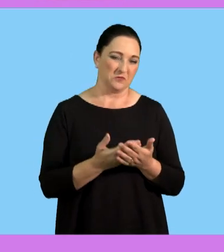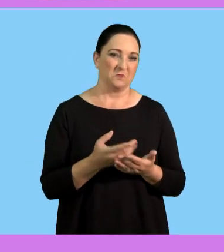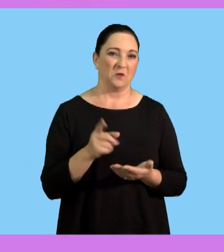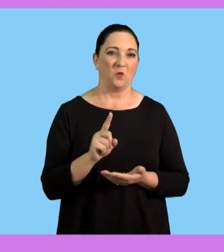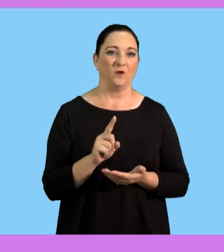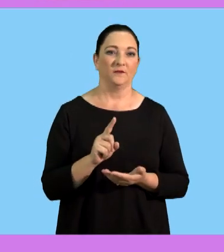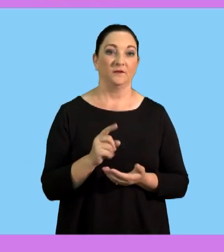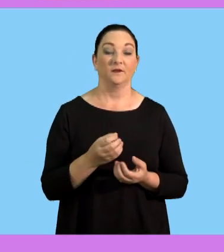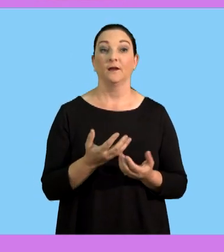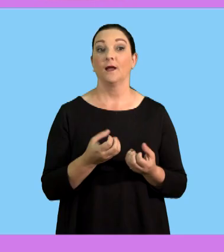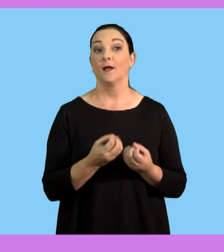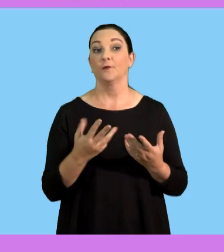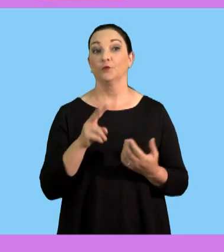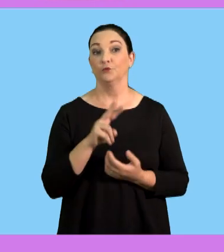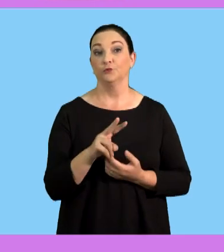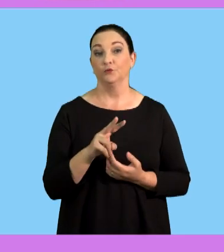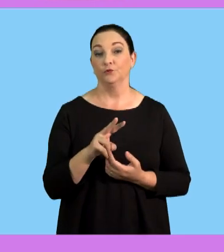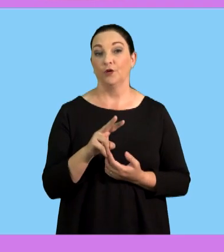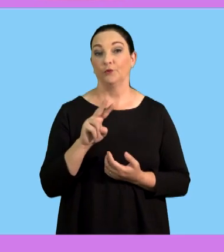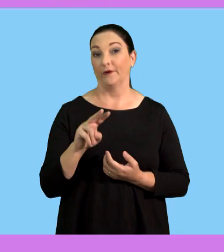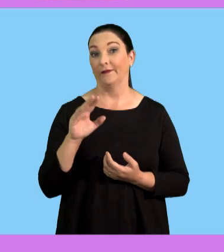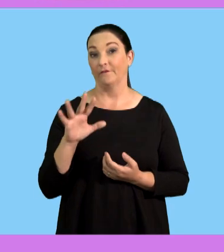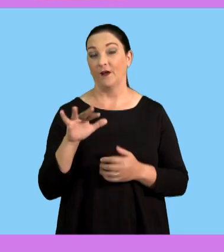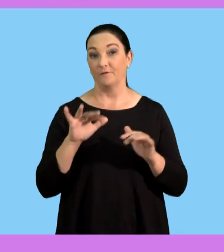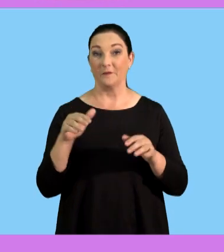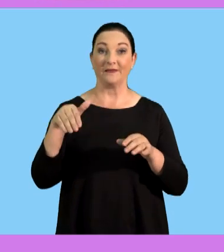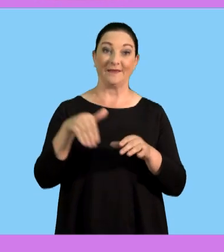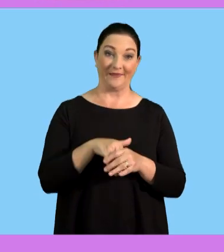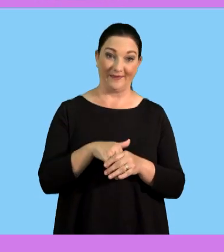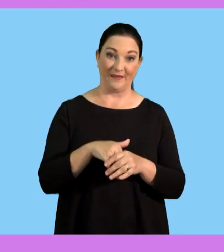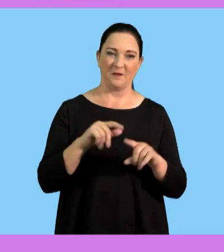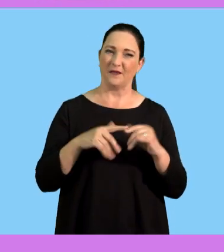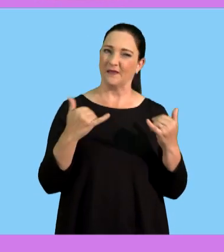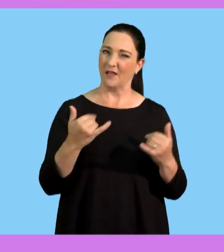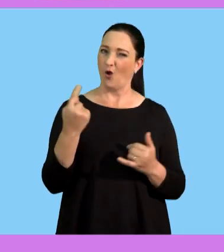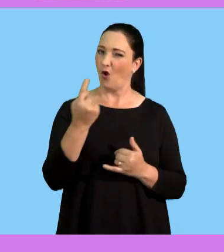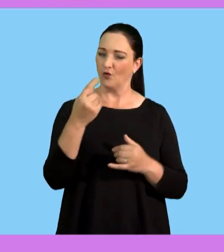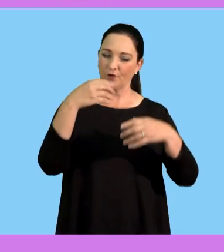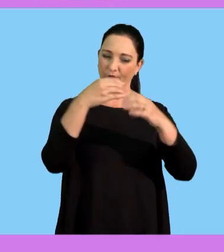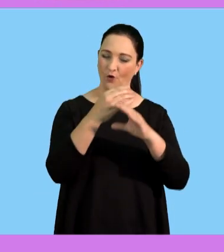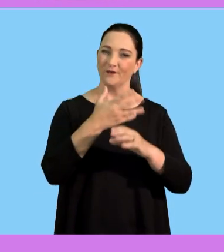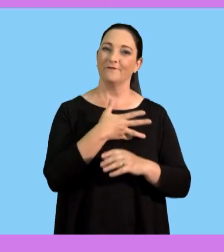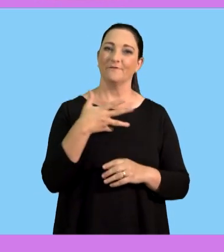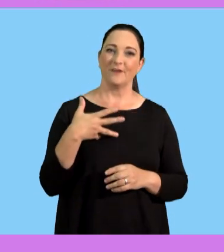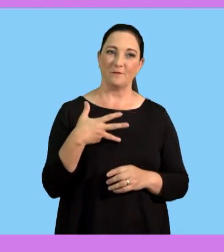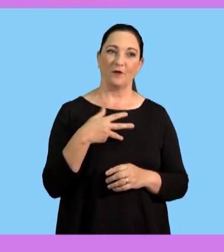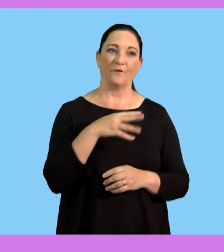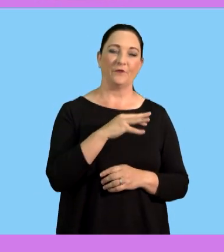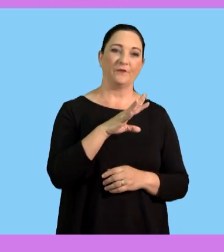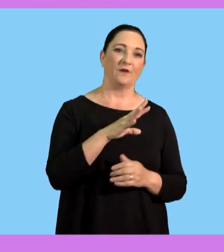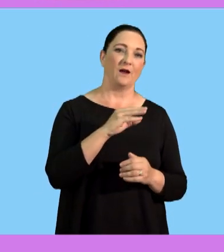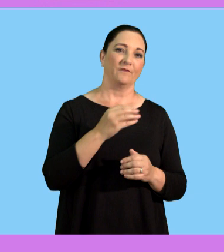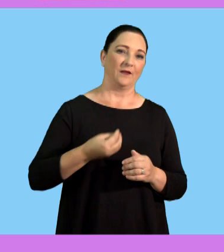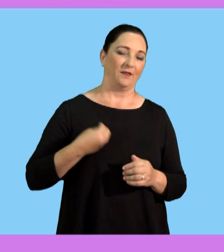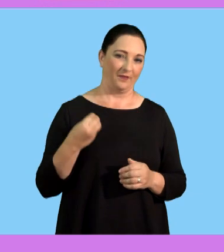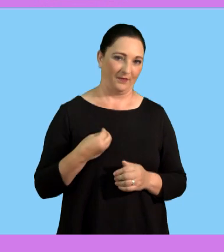total possible outcomes. The amount of people in the survey is 225, but now we must find a female